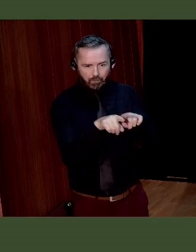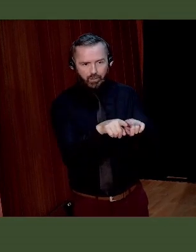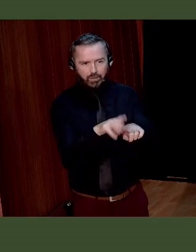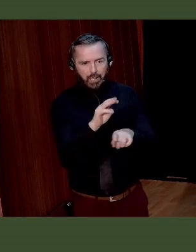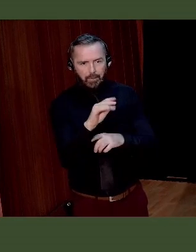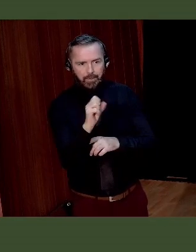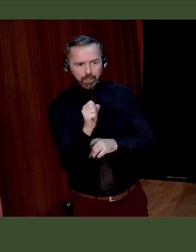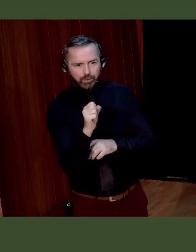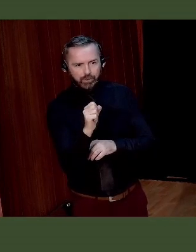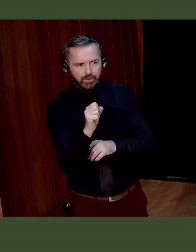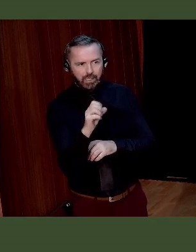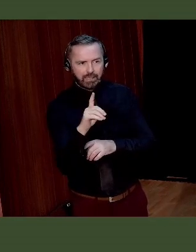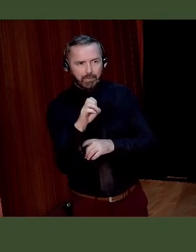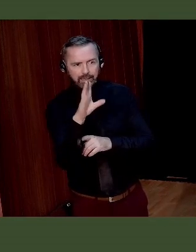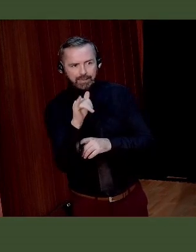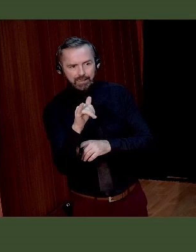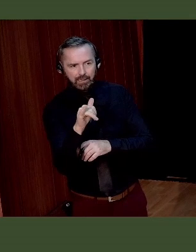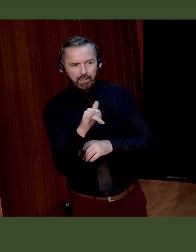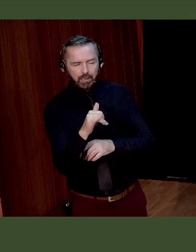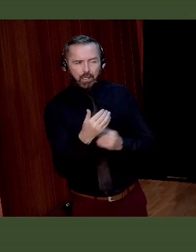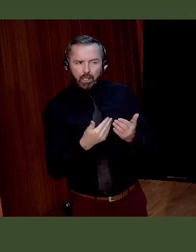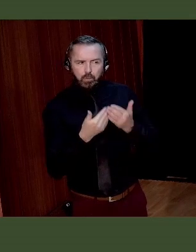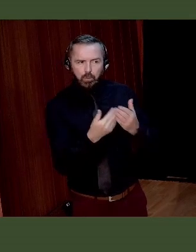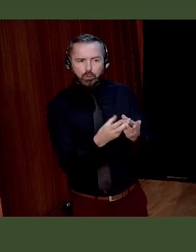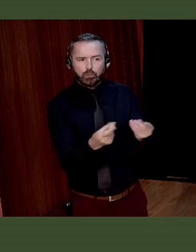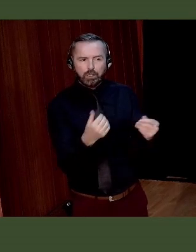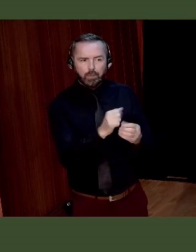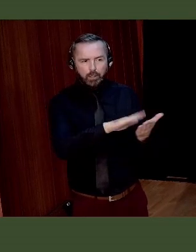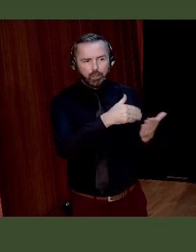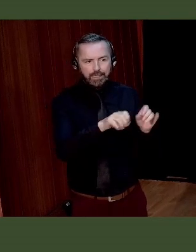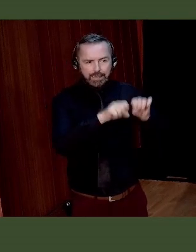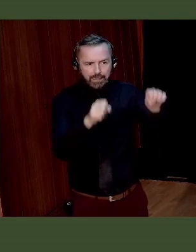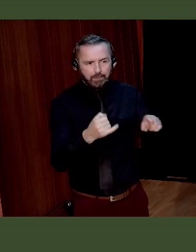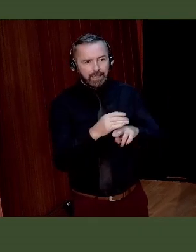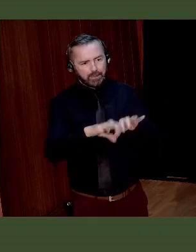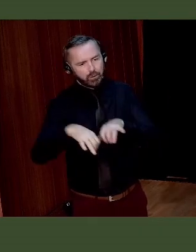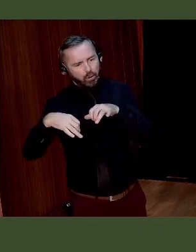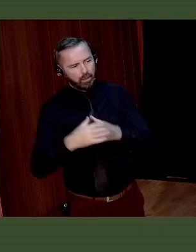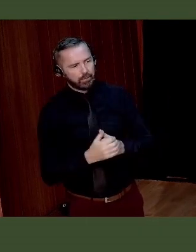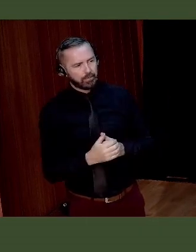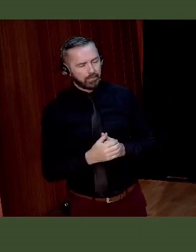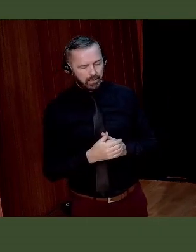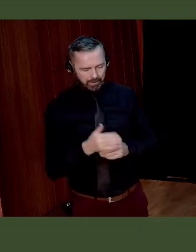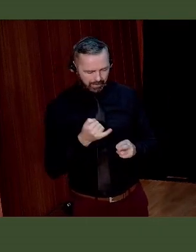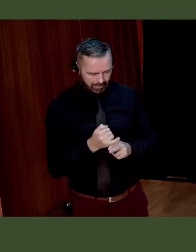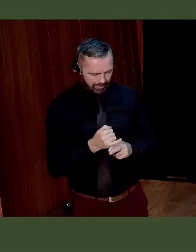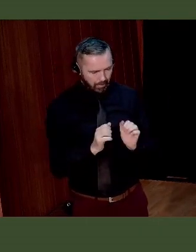Piers Beasley proposed a resolution about a translation system in the Dáil in April.